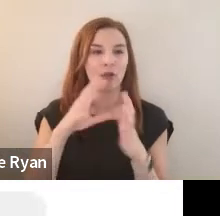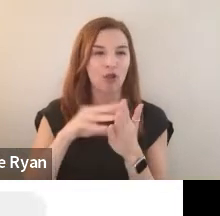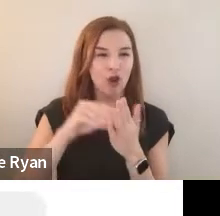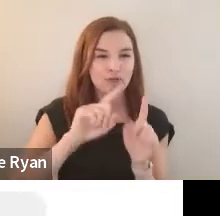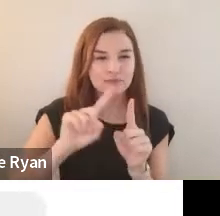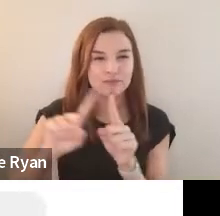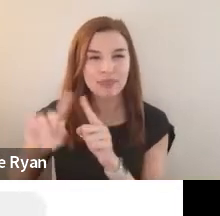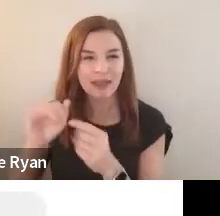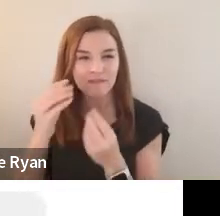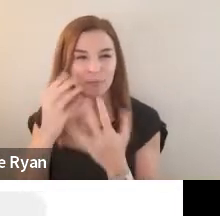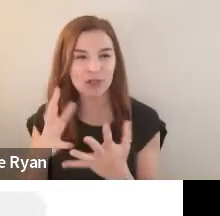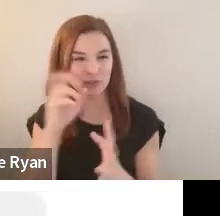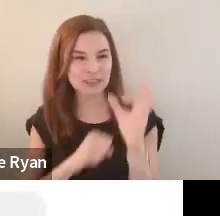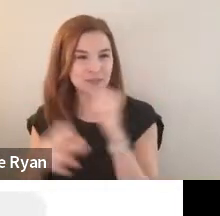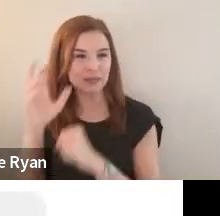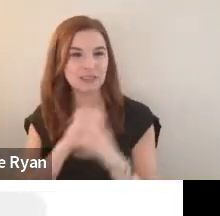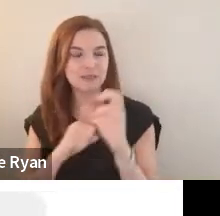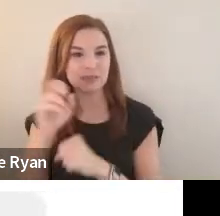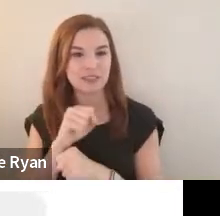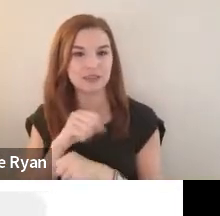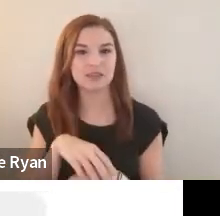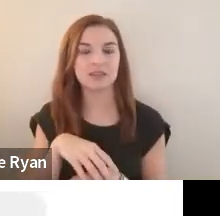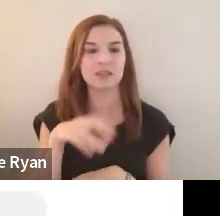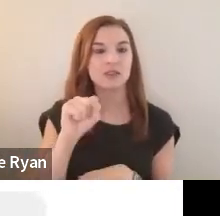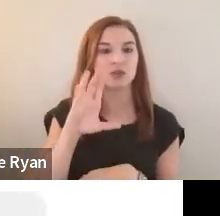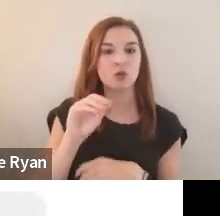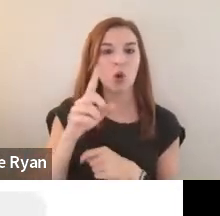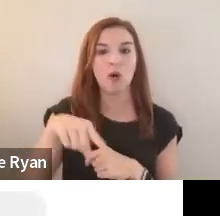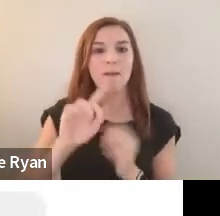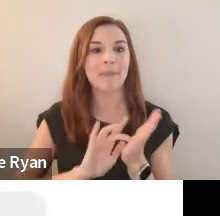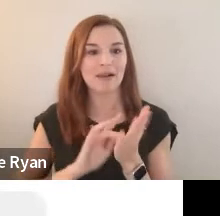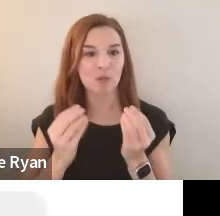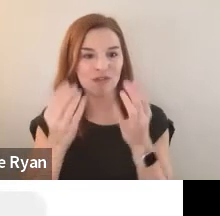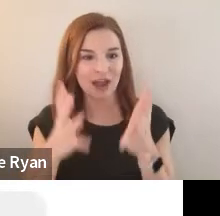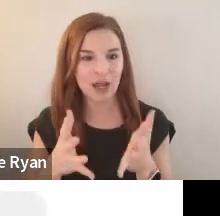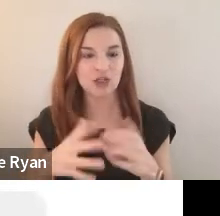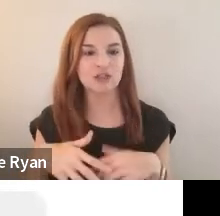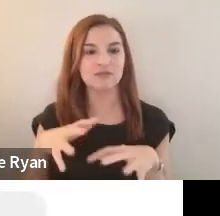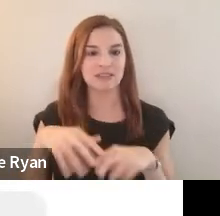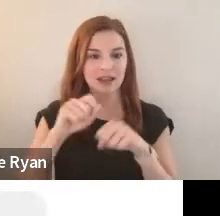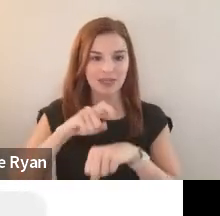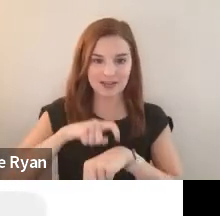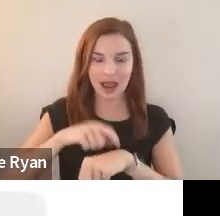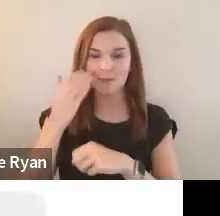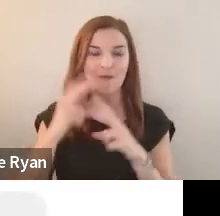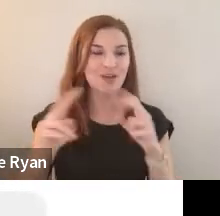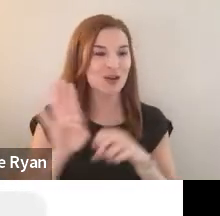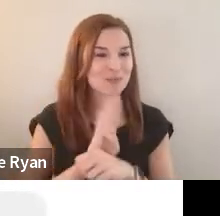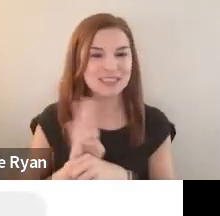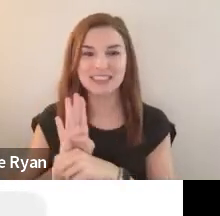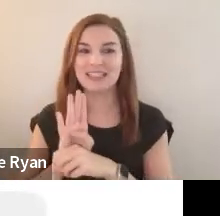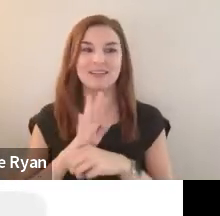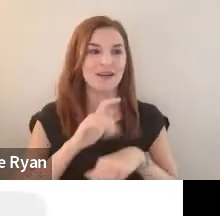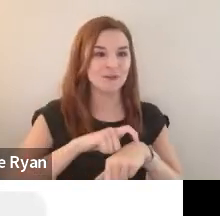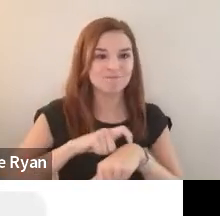missed information such as cancer screenings. So there's a lot of information that they missed along the way. As a